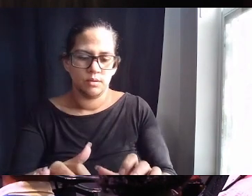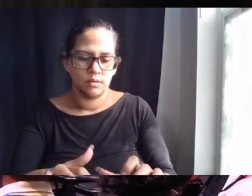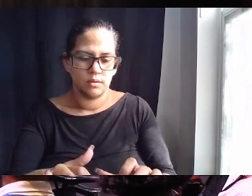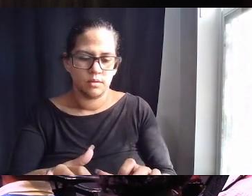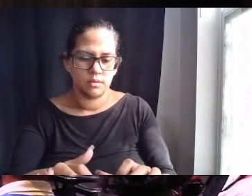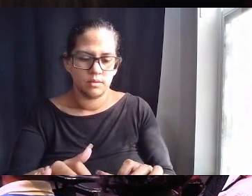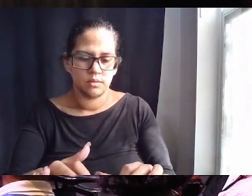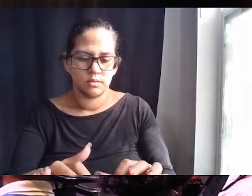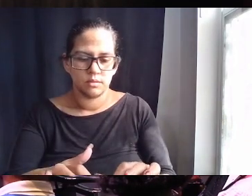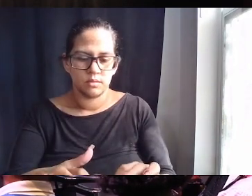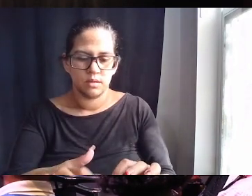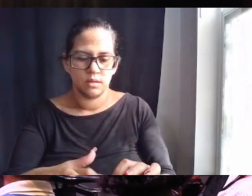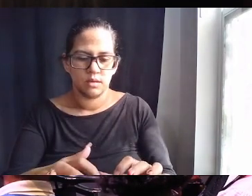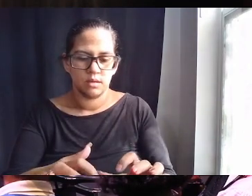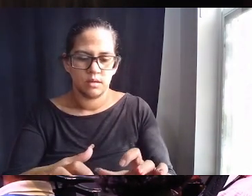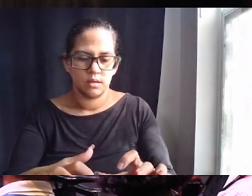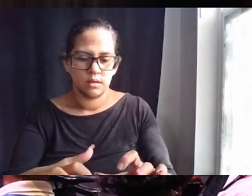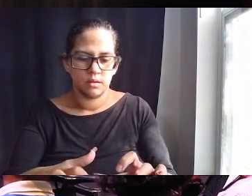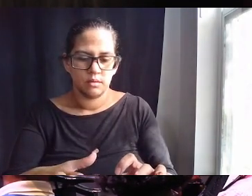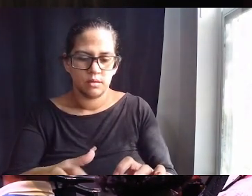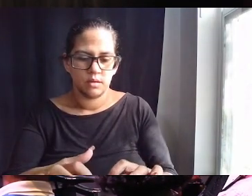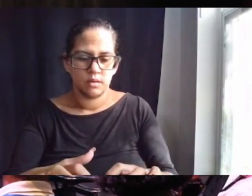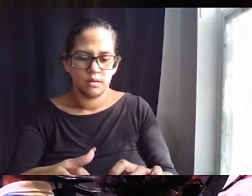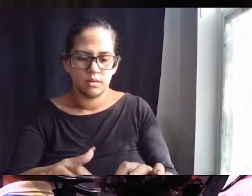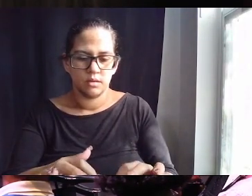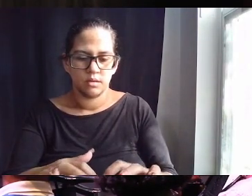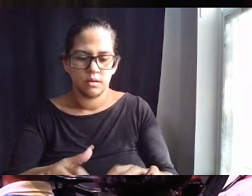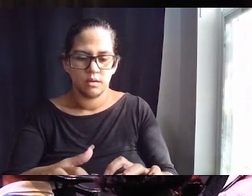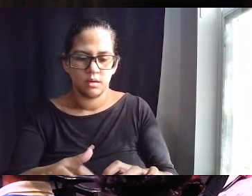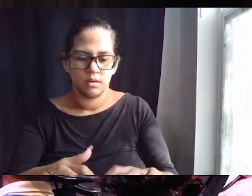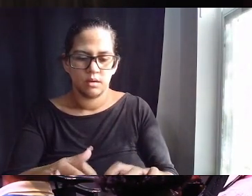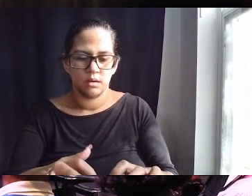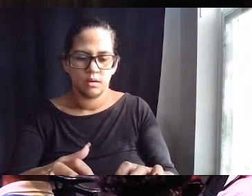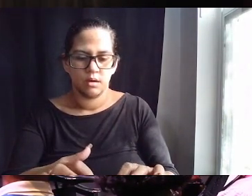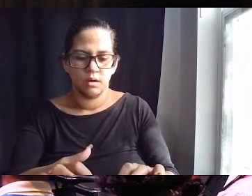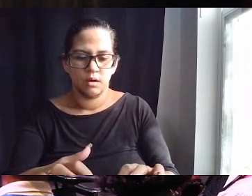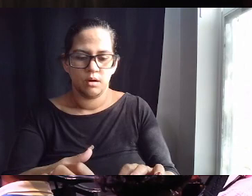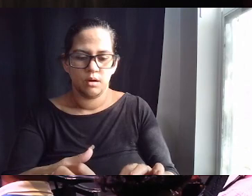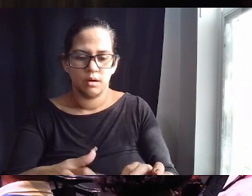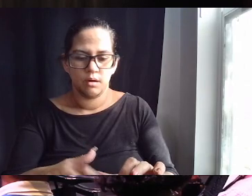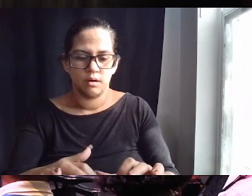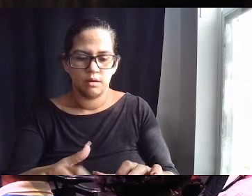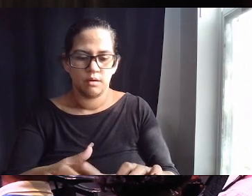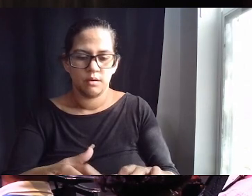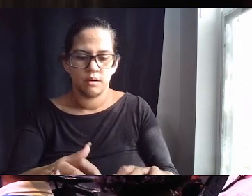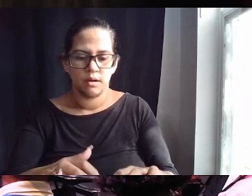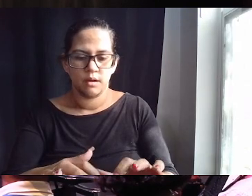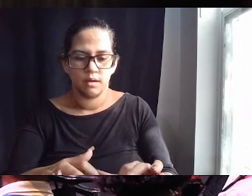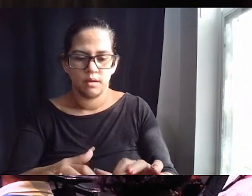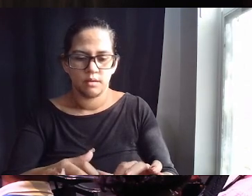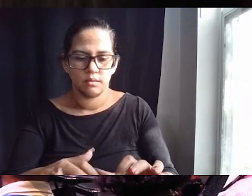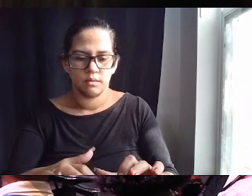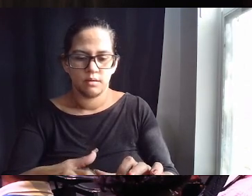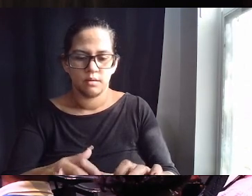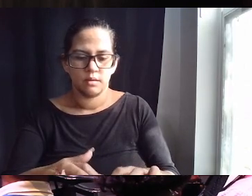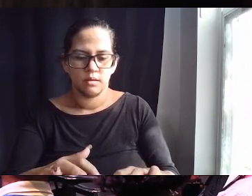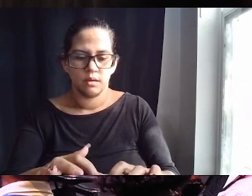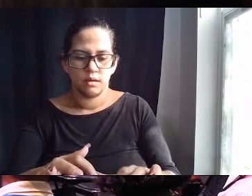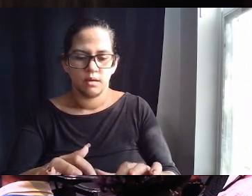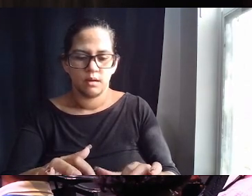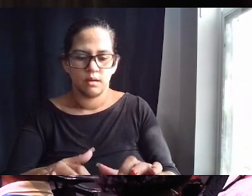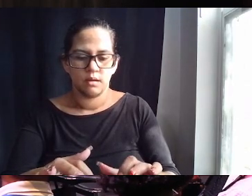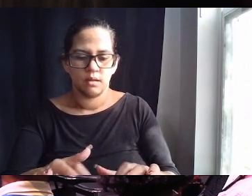My insecurity, my fear, lack of faith, it doesn't matter if I hang on to the importance of lifting all of you up.